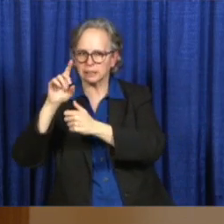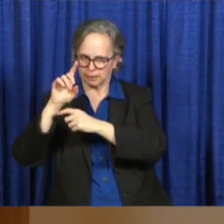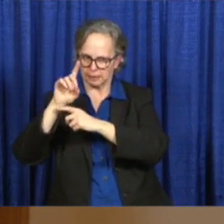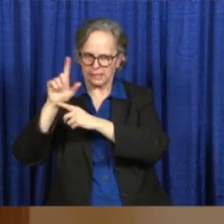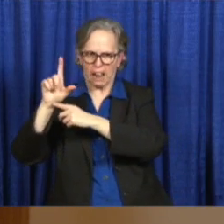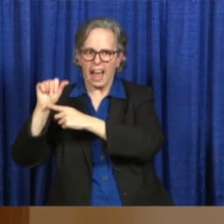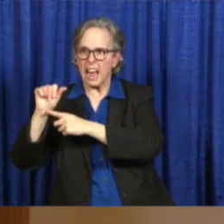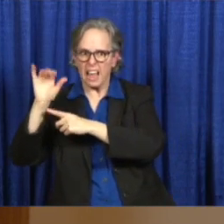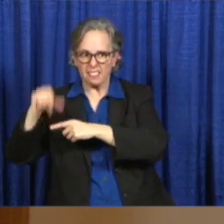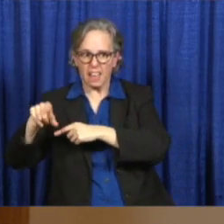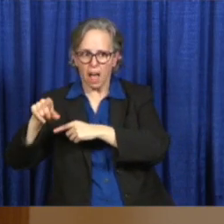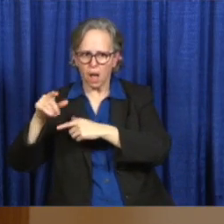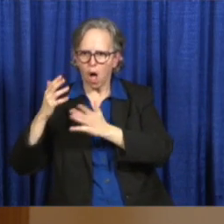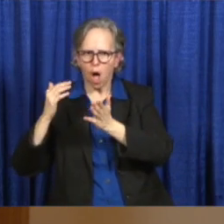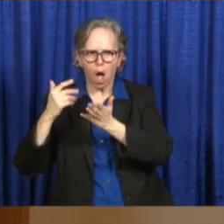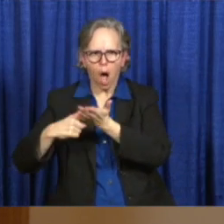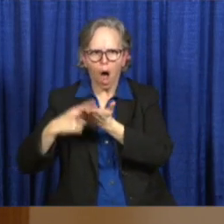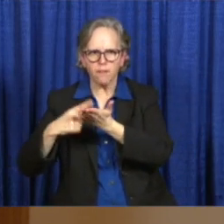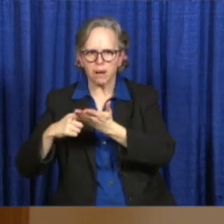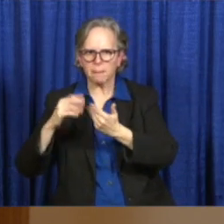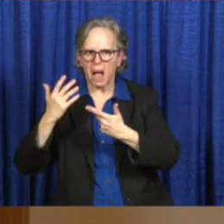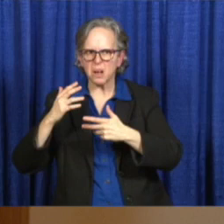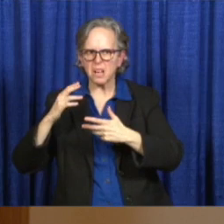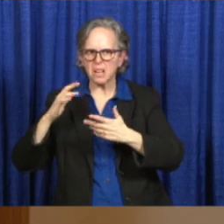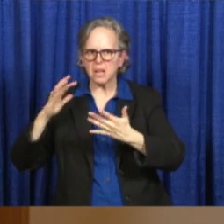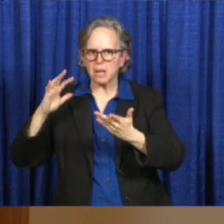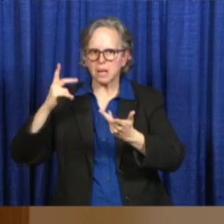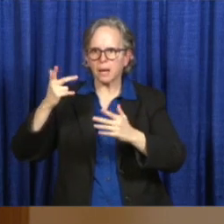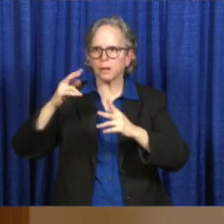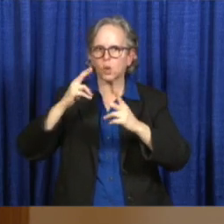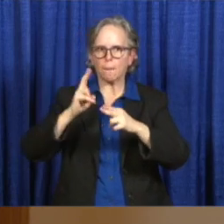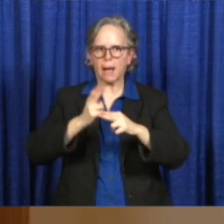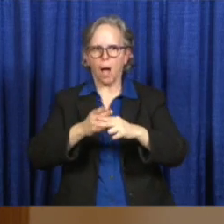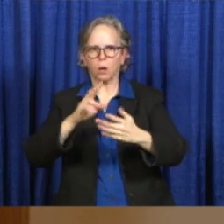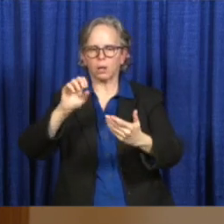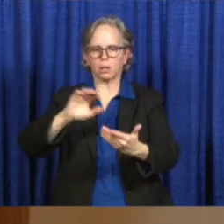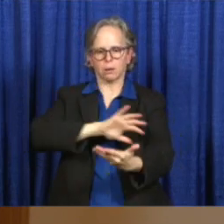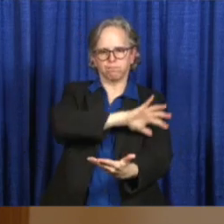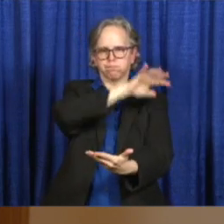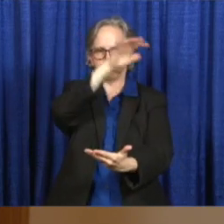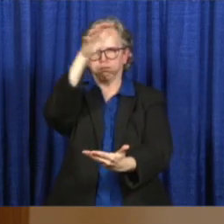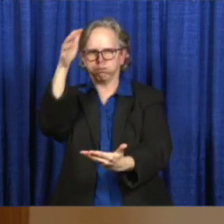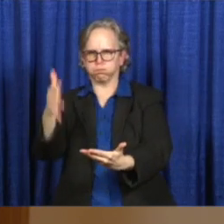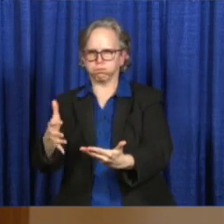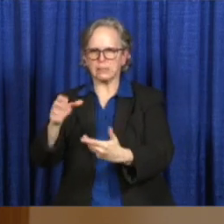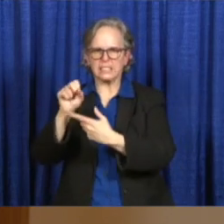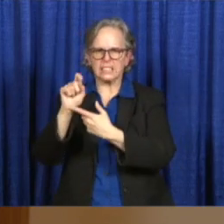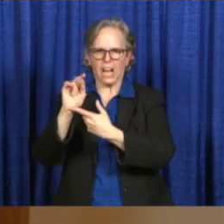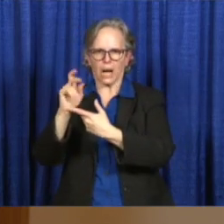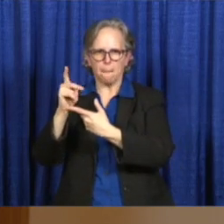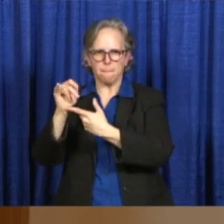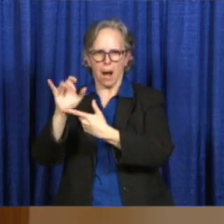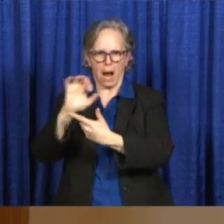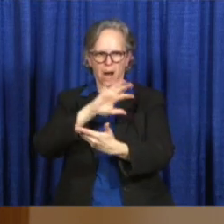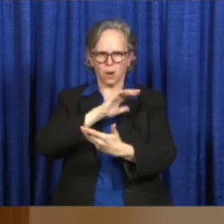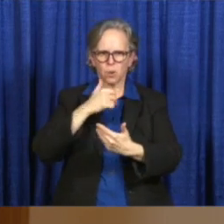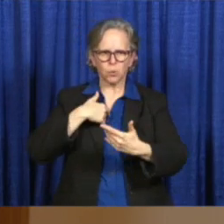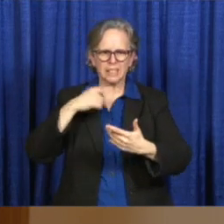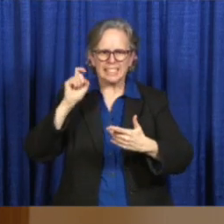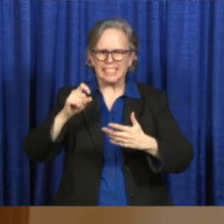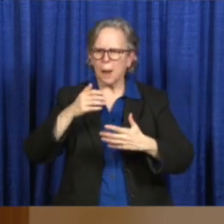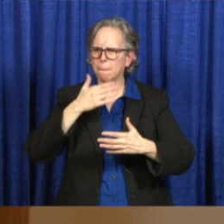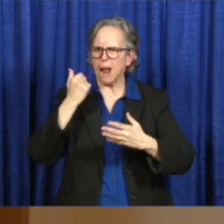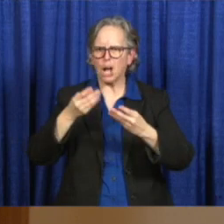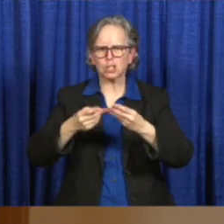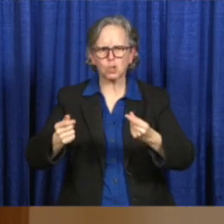And this is a nightmare for all concerned. This isn't a blame thing, but we have to lean into some solutions that are more wide and scale.